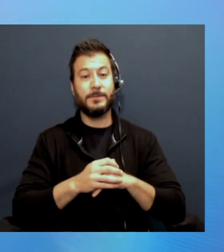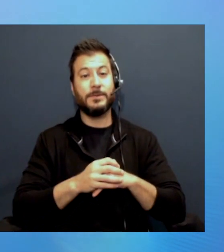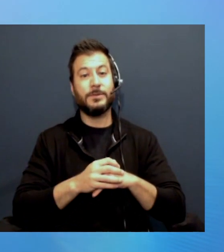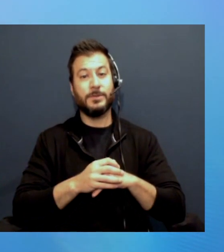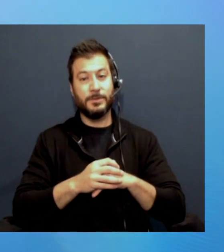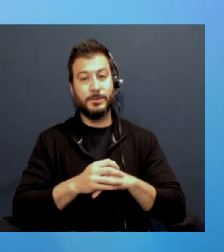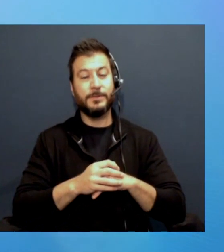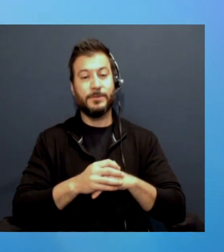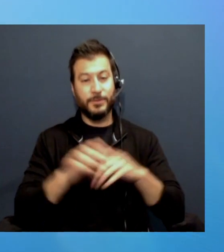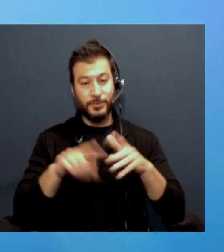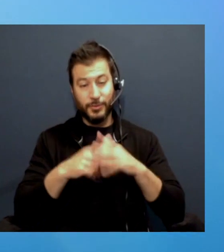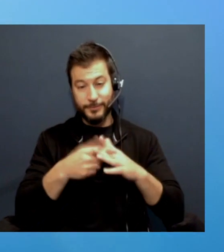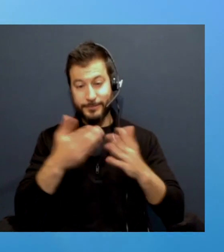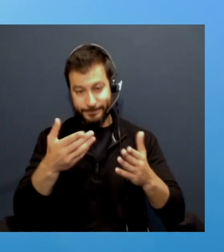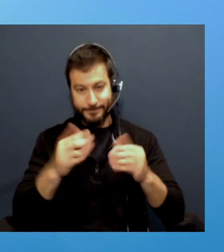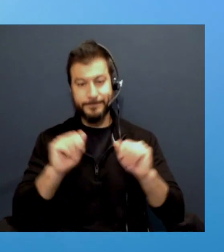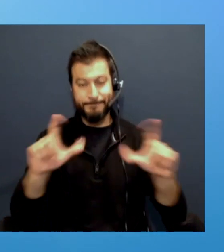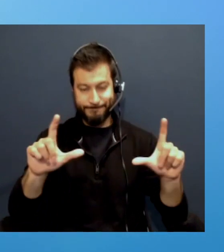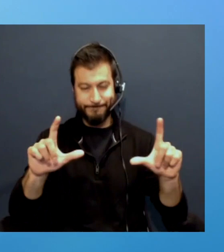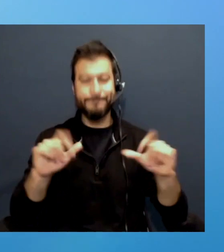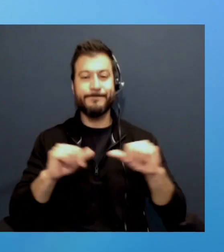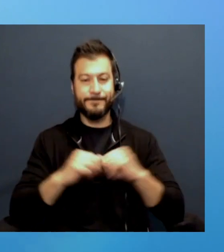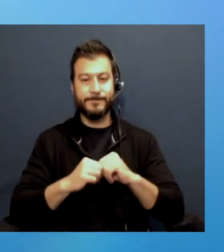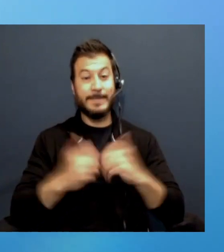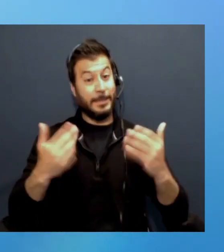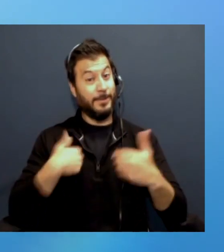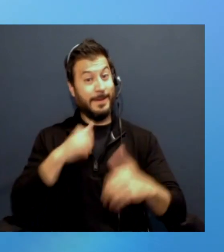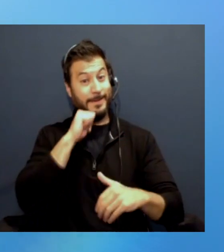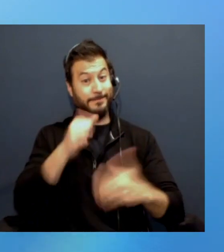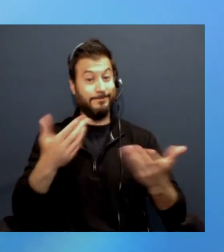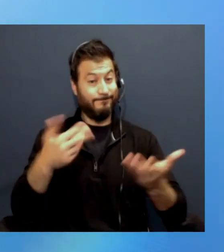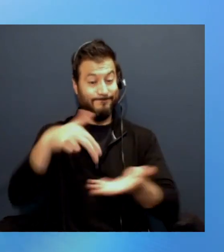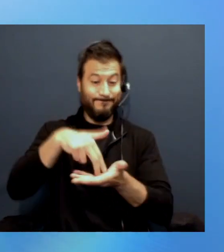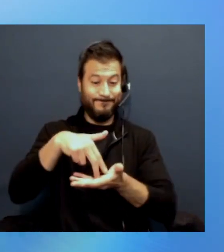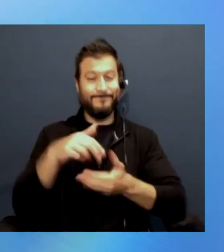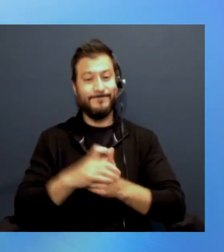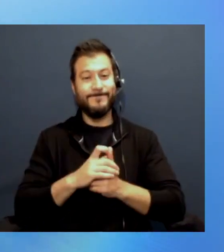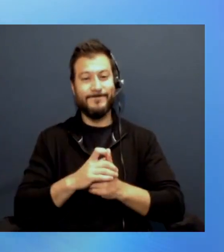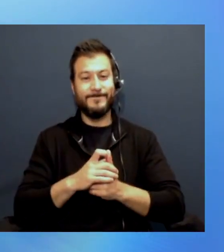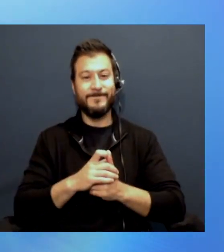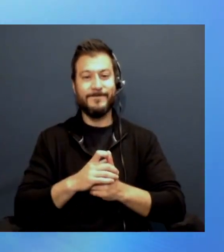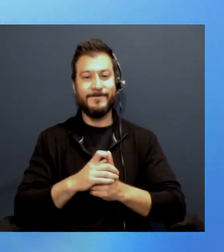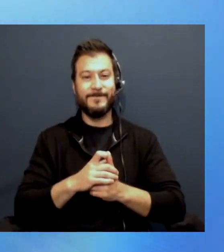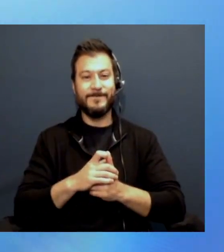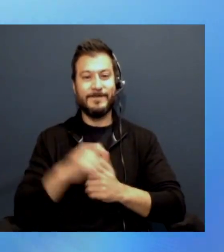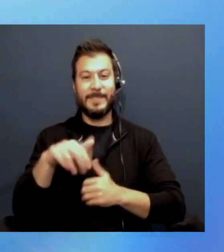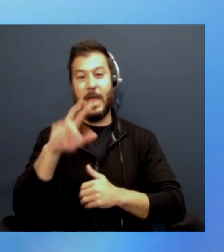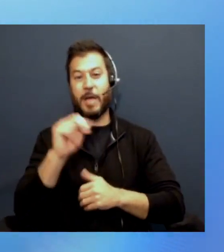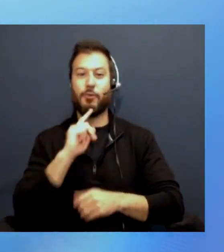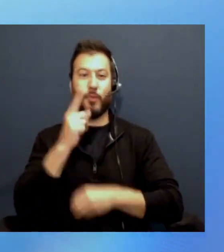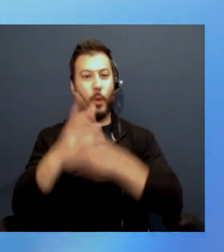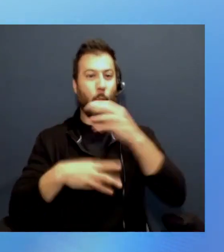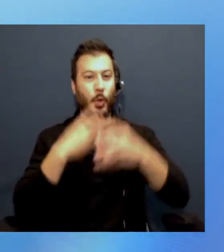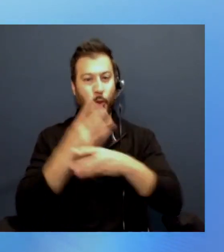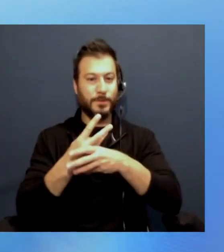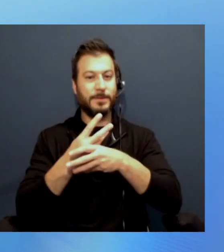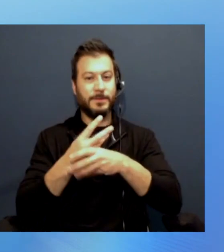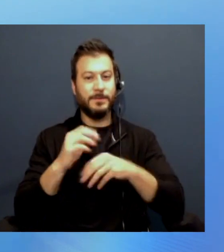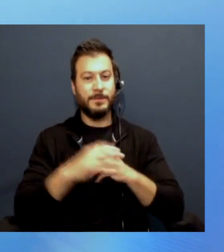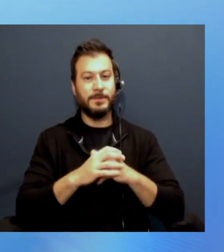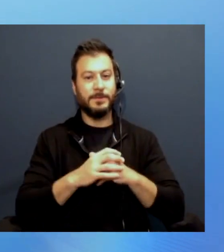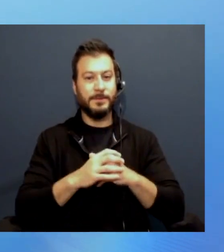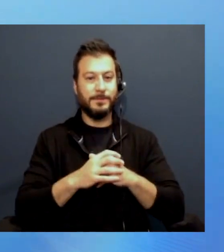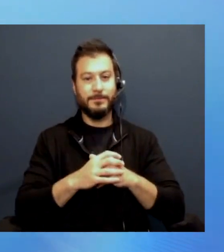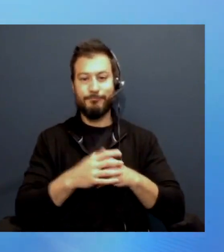in. Let's start the Webrtc. Okay, here I am in this Unreal